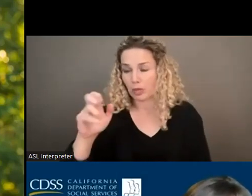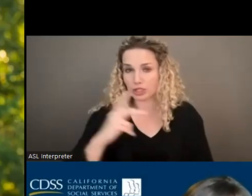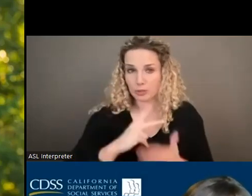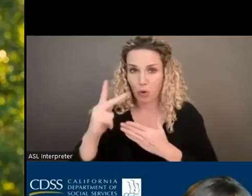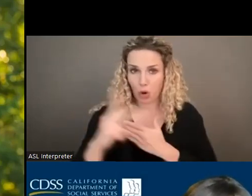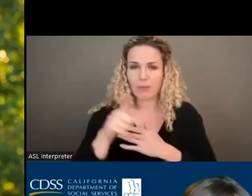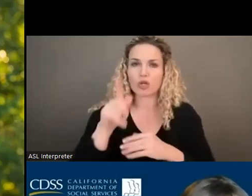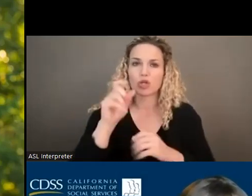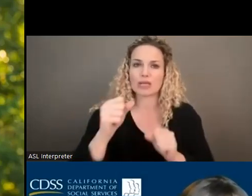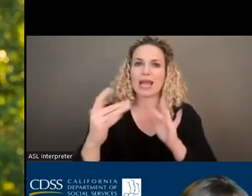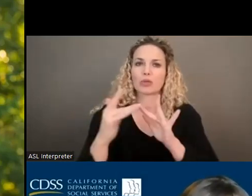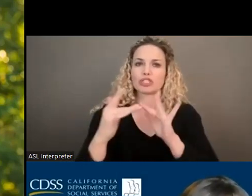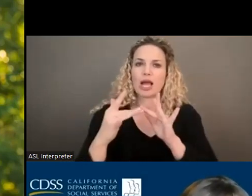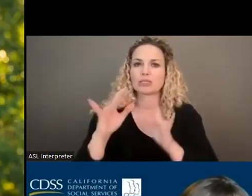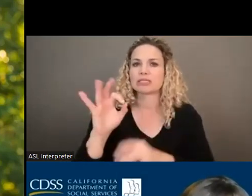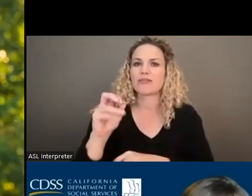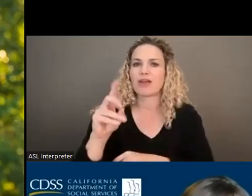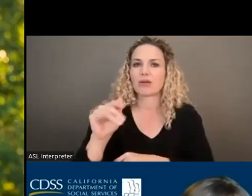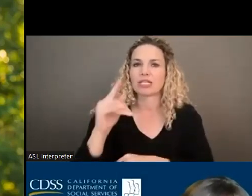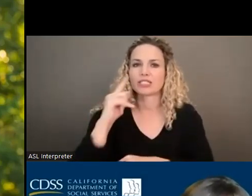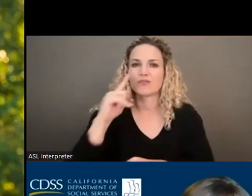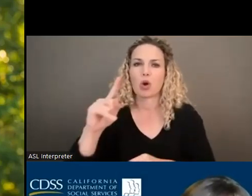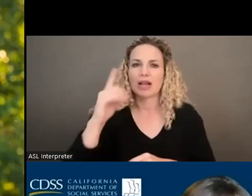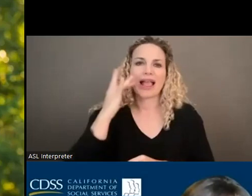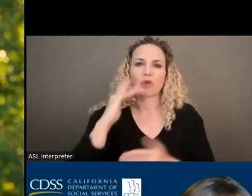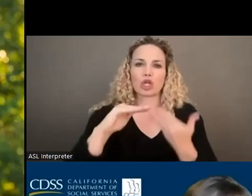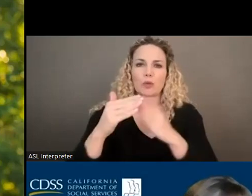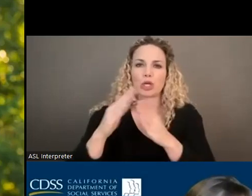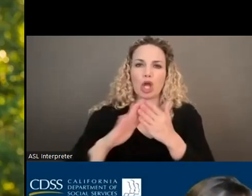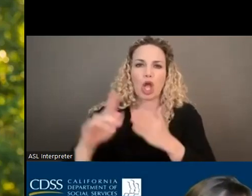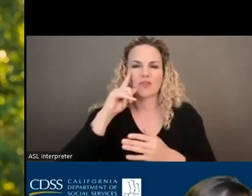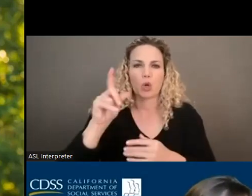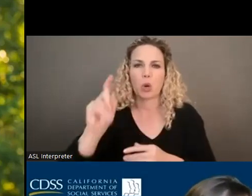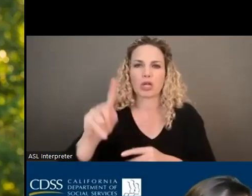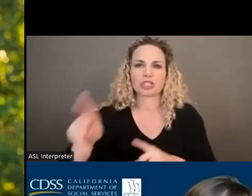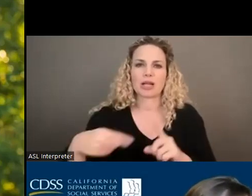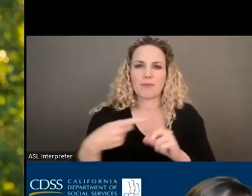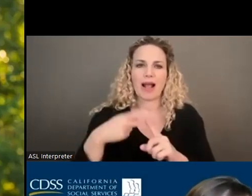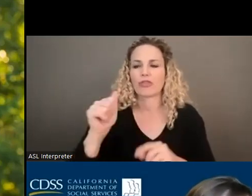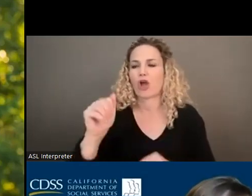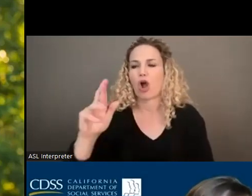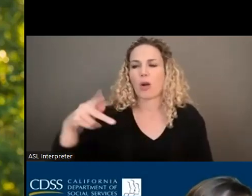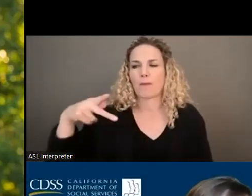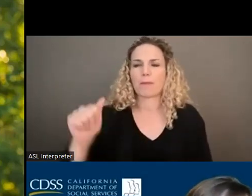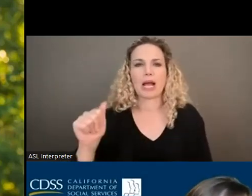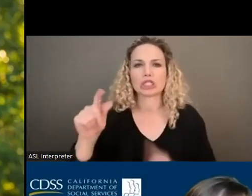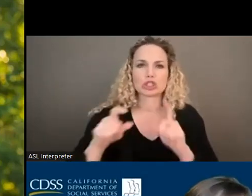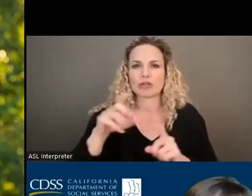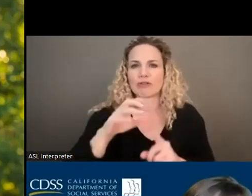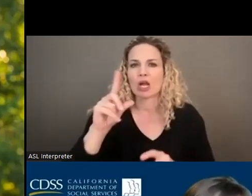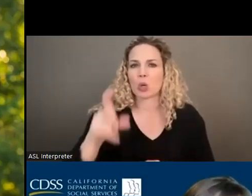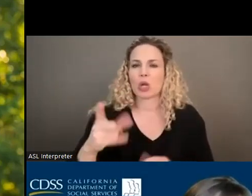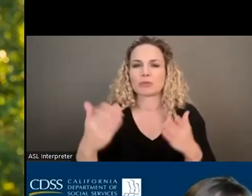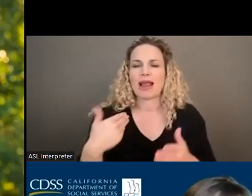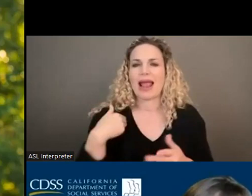you can reach out to the Foundation for California Community Colleges for questions about our ARPA survey and questions that you might have about